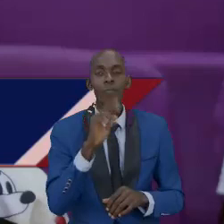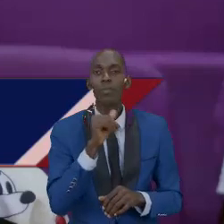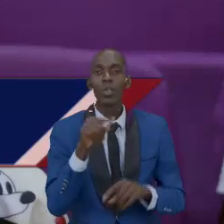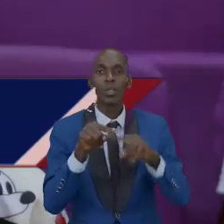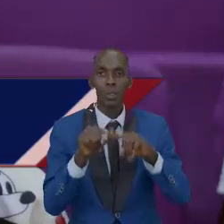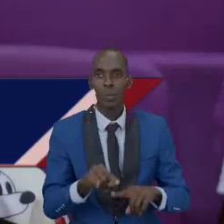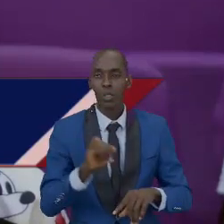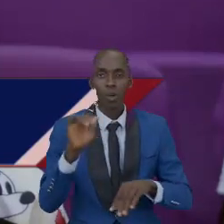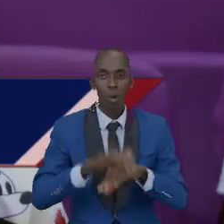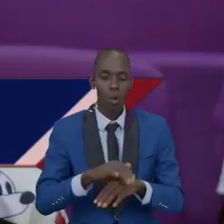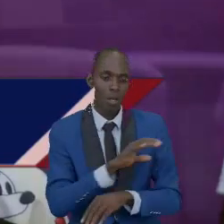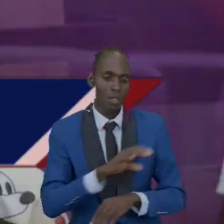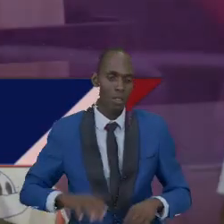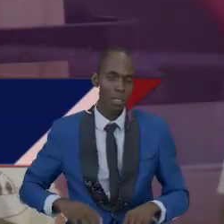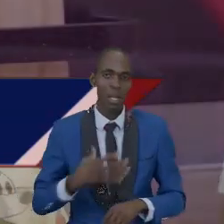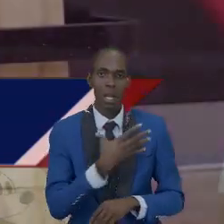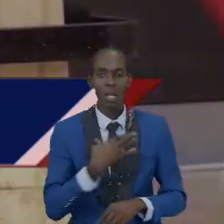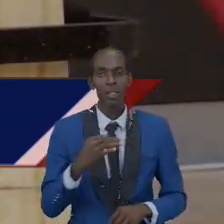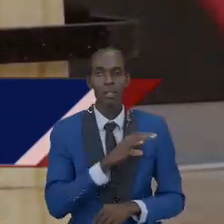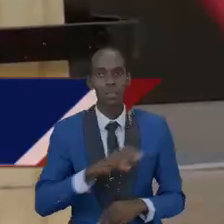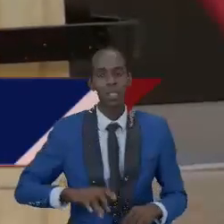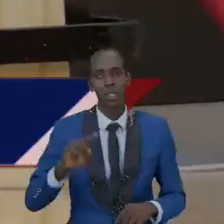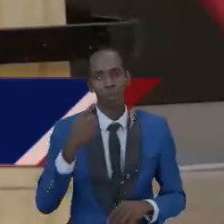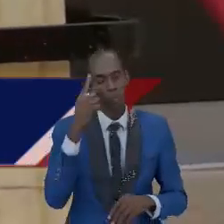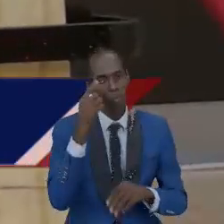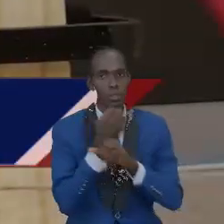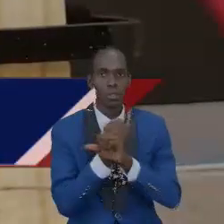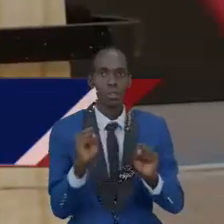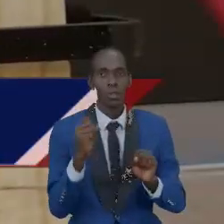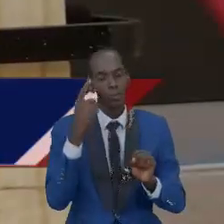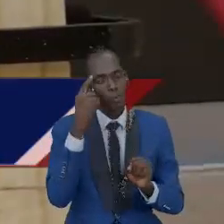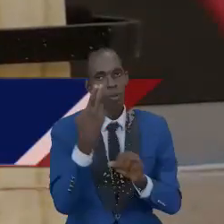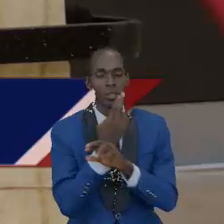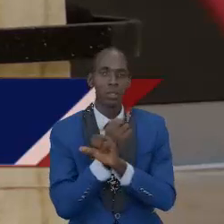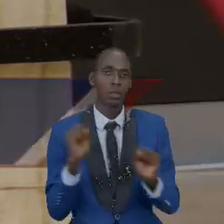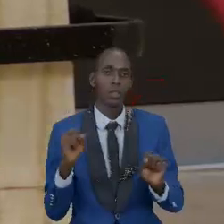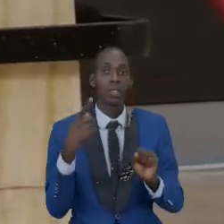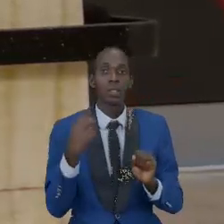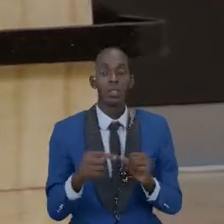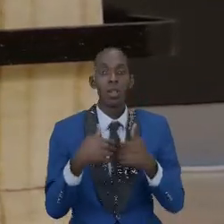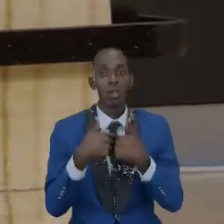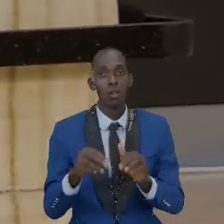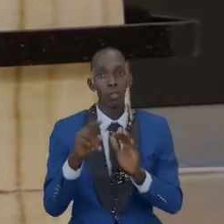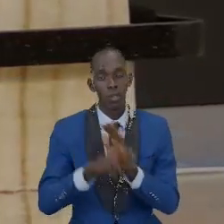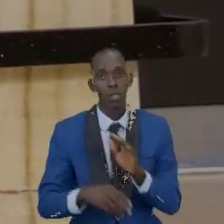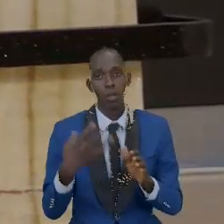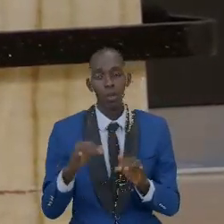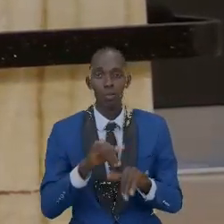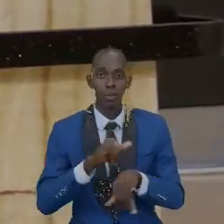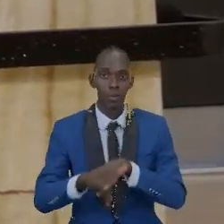Christ and Christ alone for salvation, for redemption. The lostness of